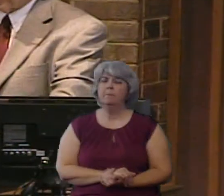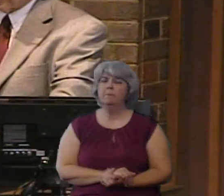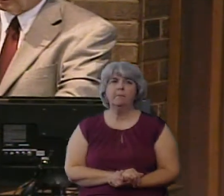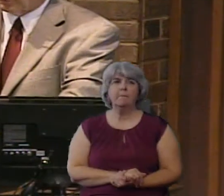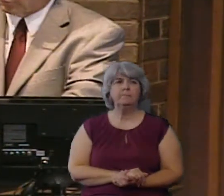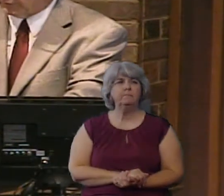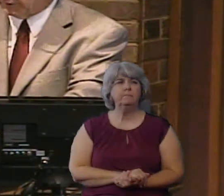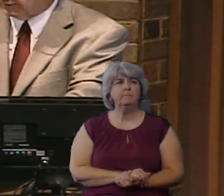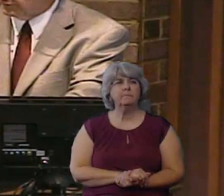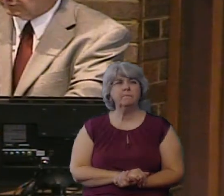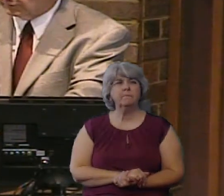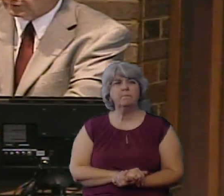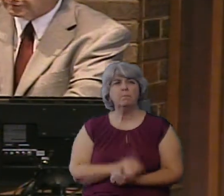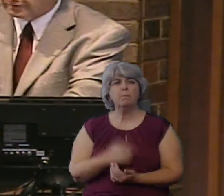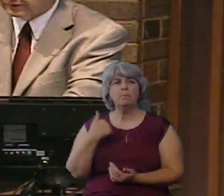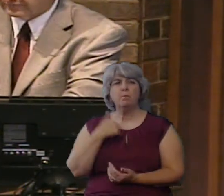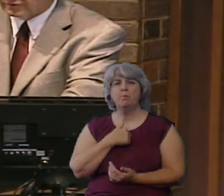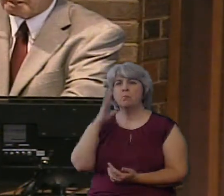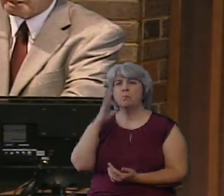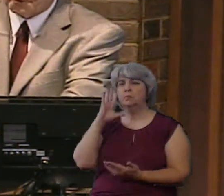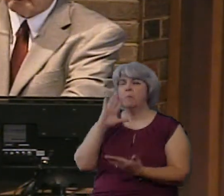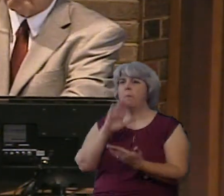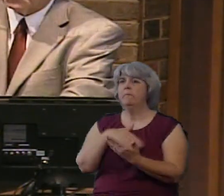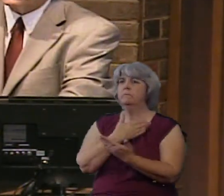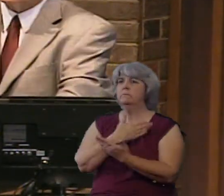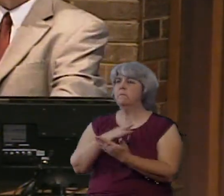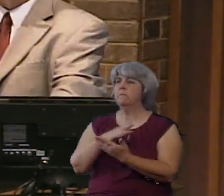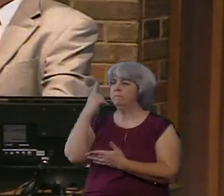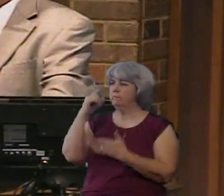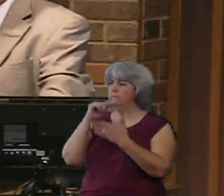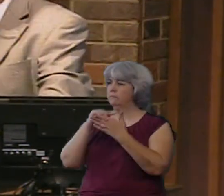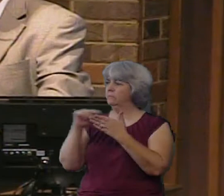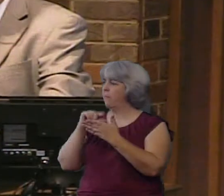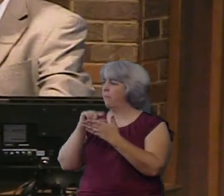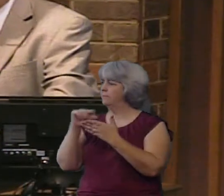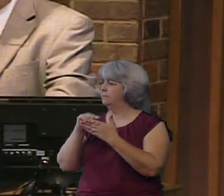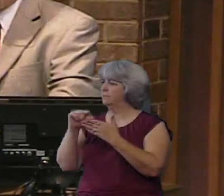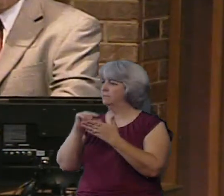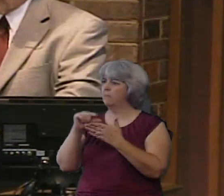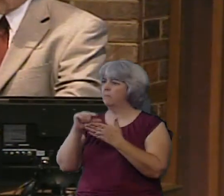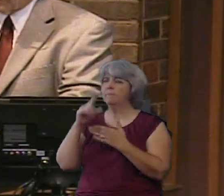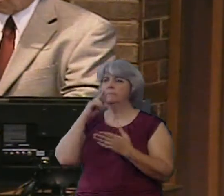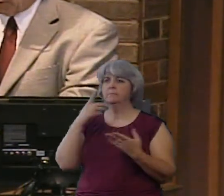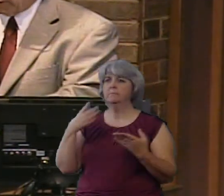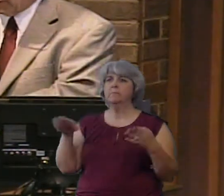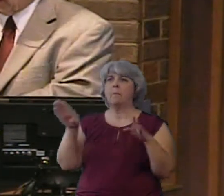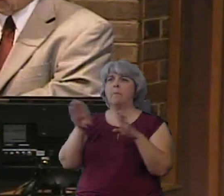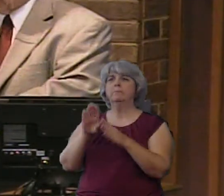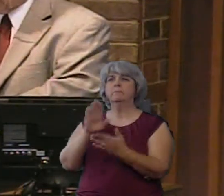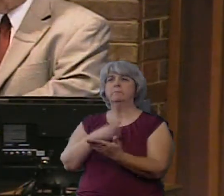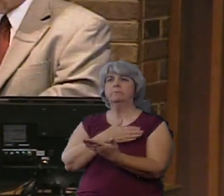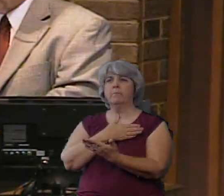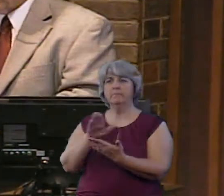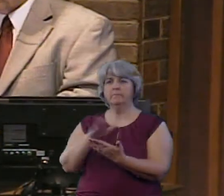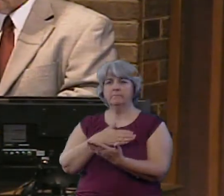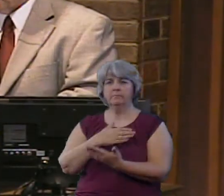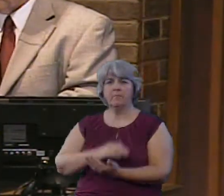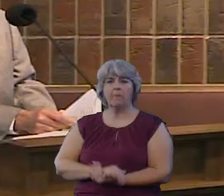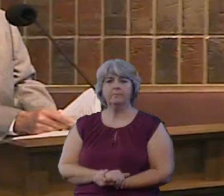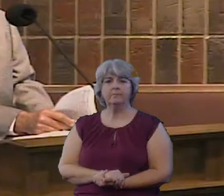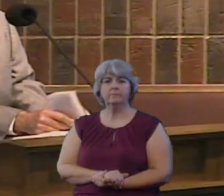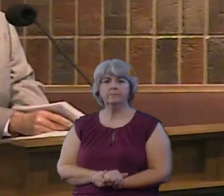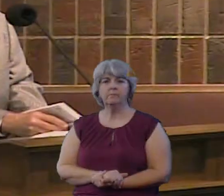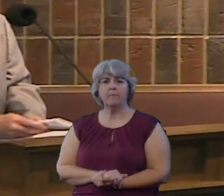Number 303, we'll use the first stanza of this as our closing song tonight, 303. And then